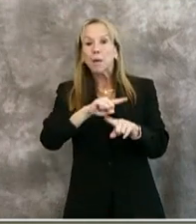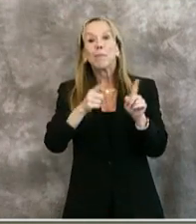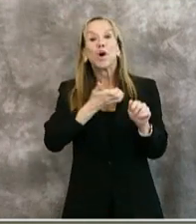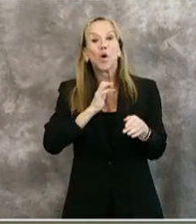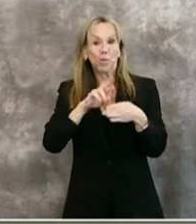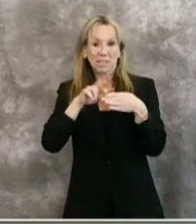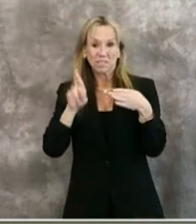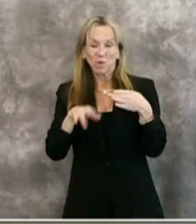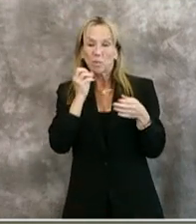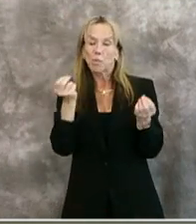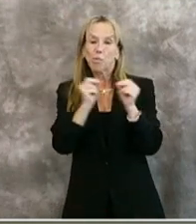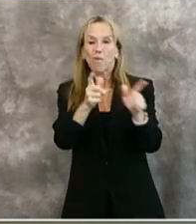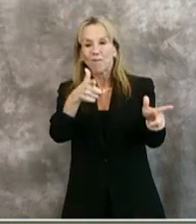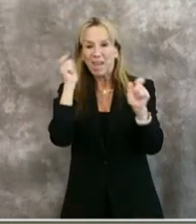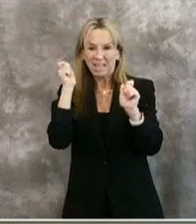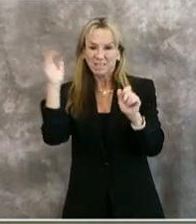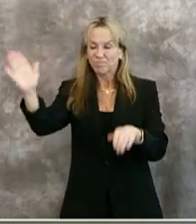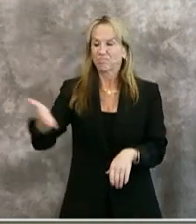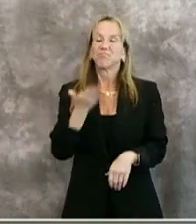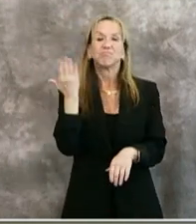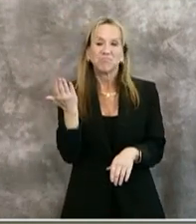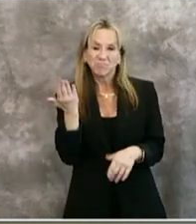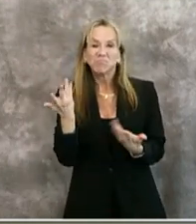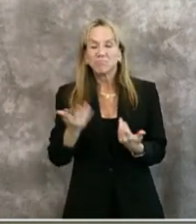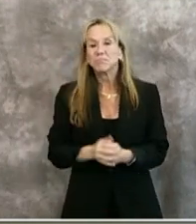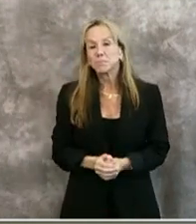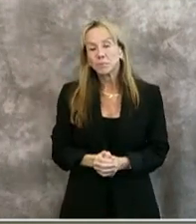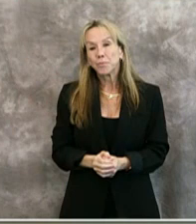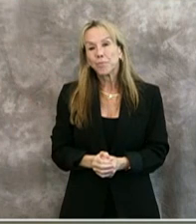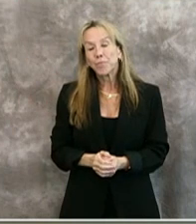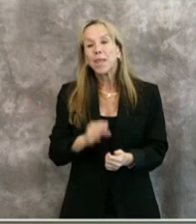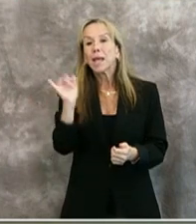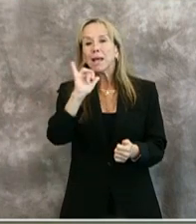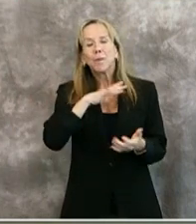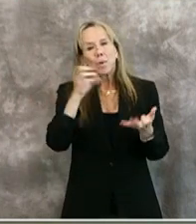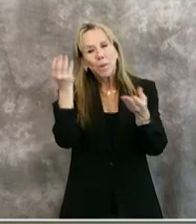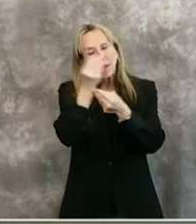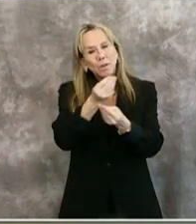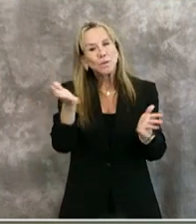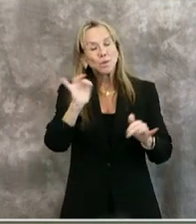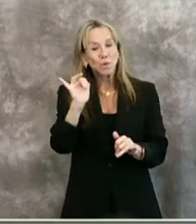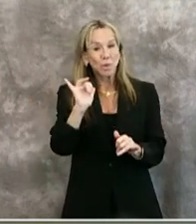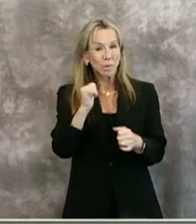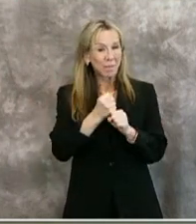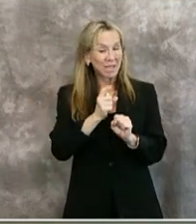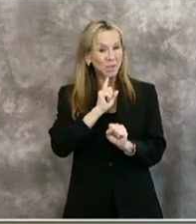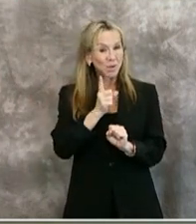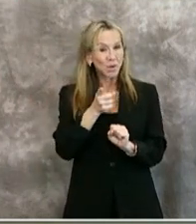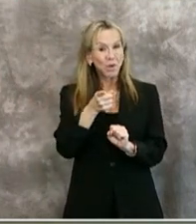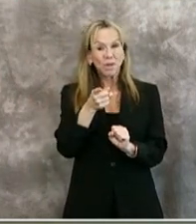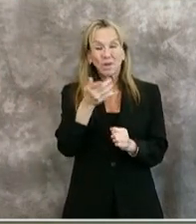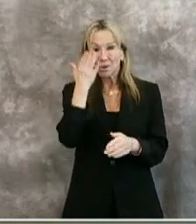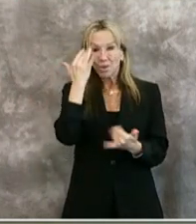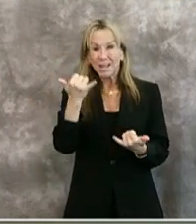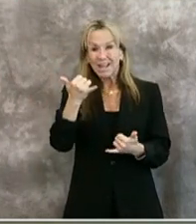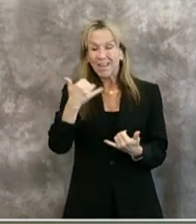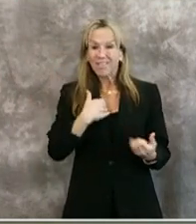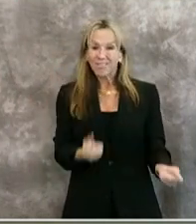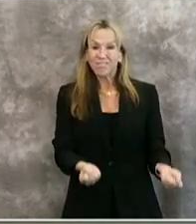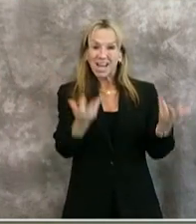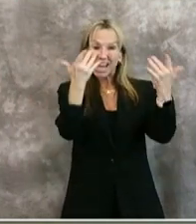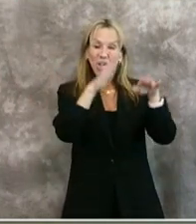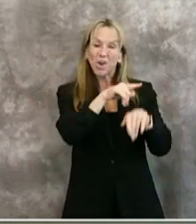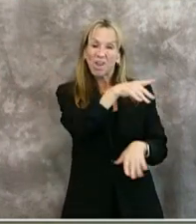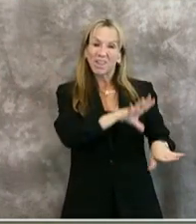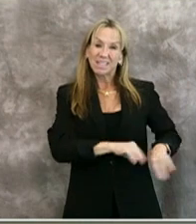those tests. Lastly, before we jump into our charts, I just want to share, everyone in San Diego is aware of the fire on the naval vessel in